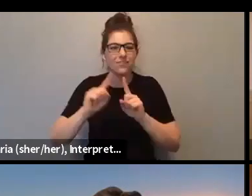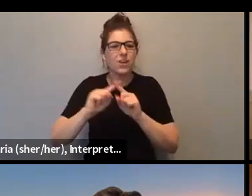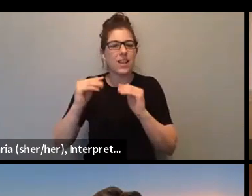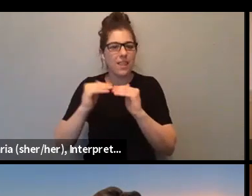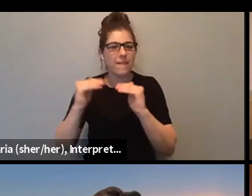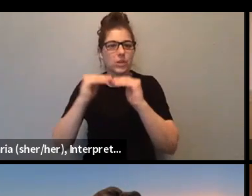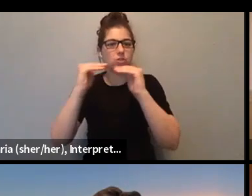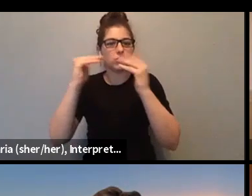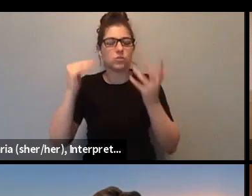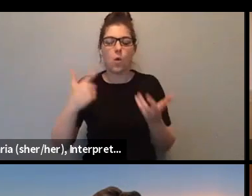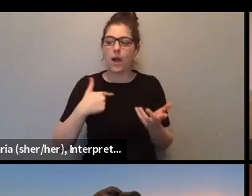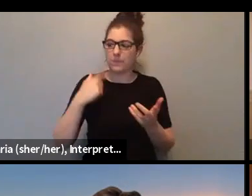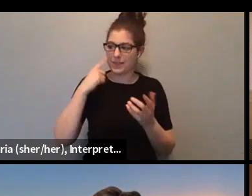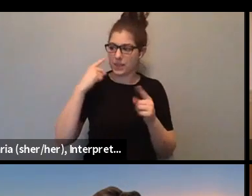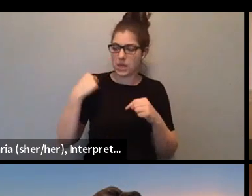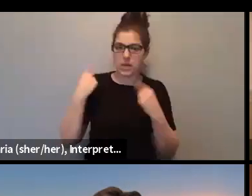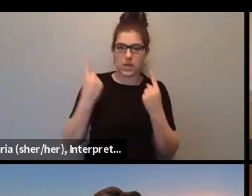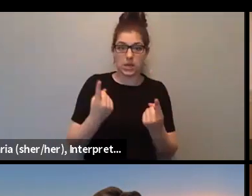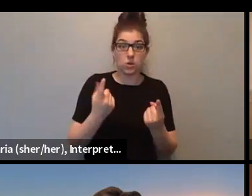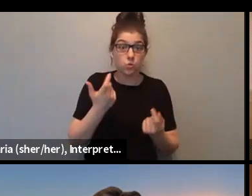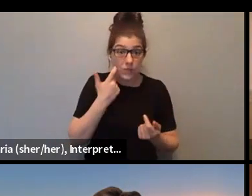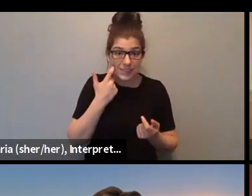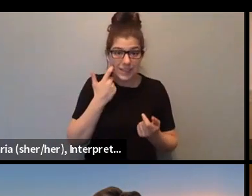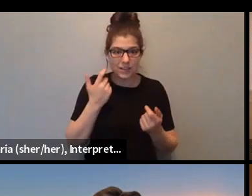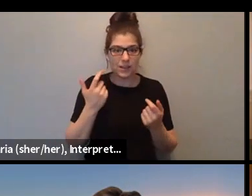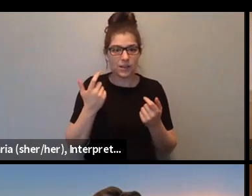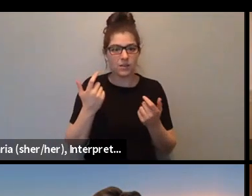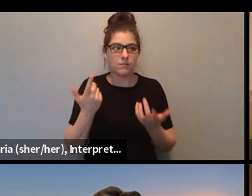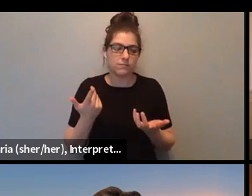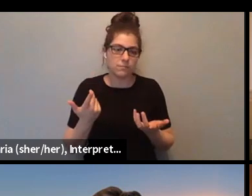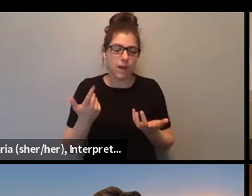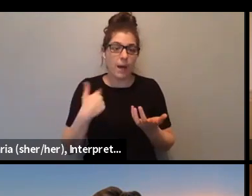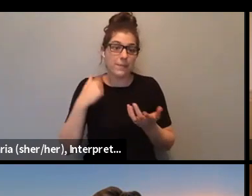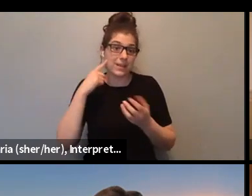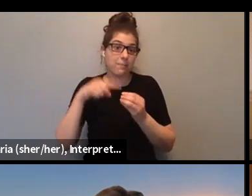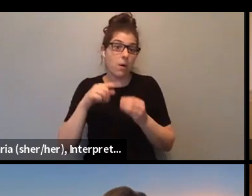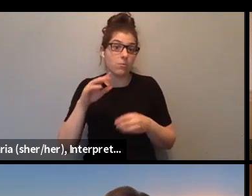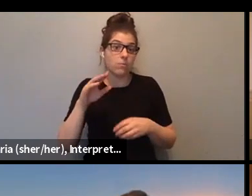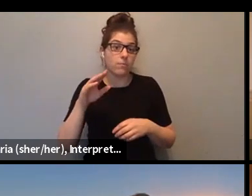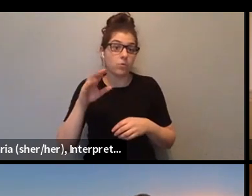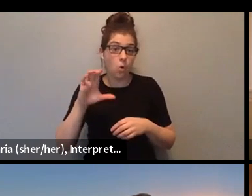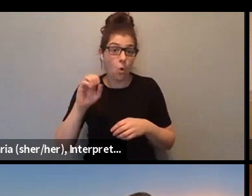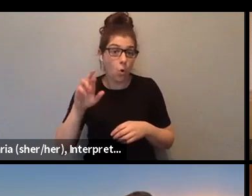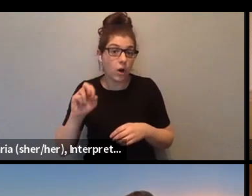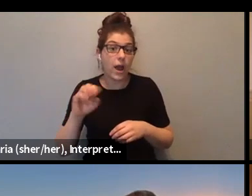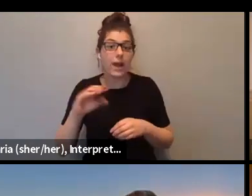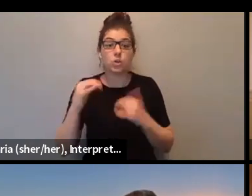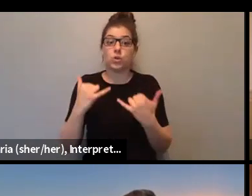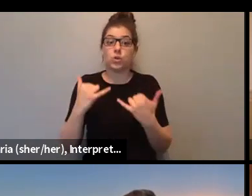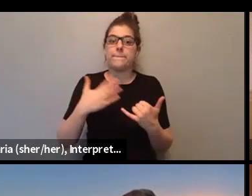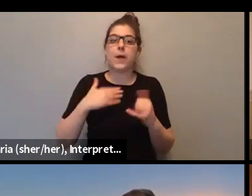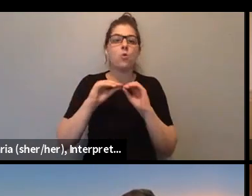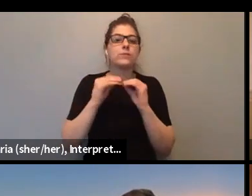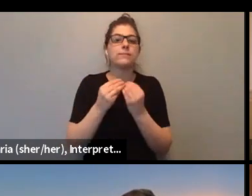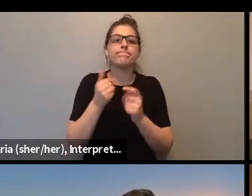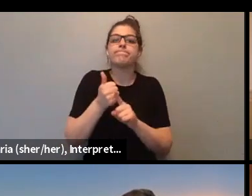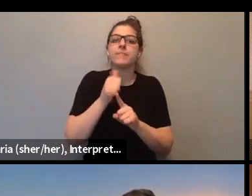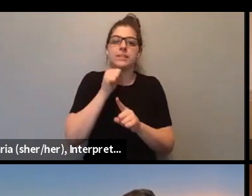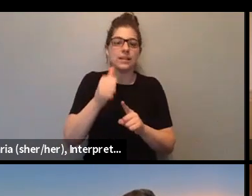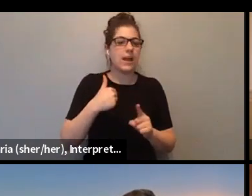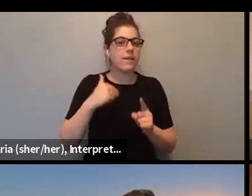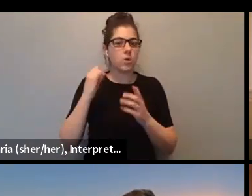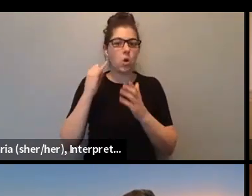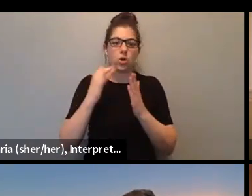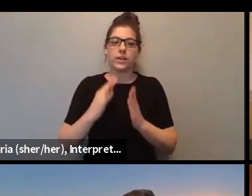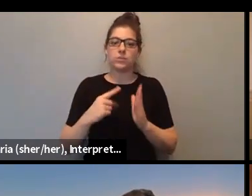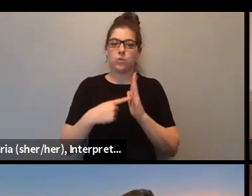what I've been thinking of, you know, recently is certainly the board. Currently, my organization does not have an artist represented on the